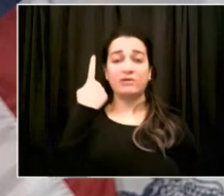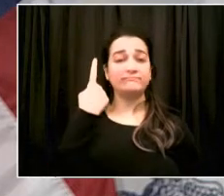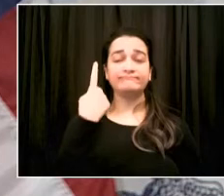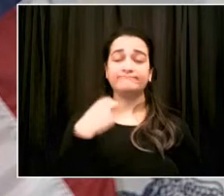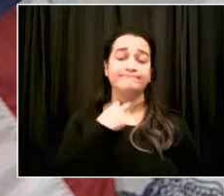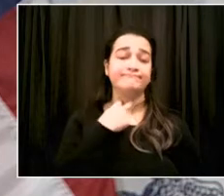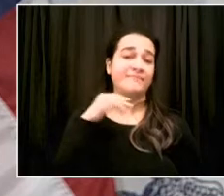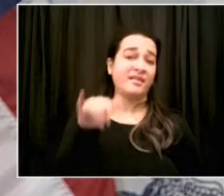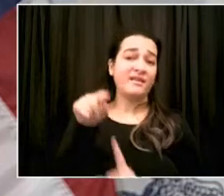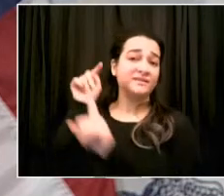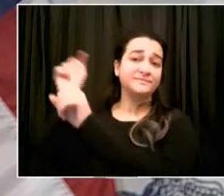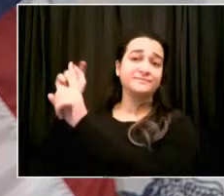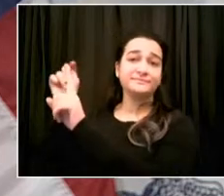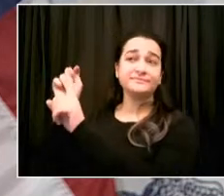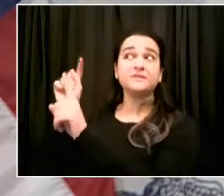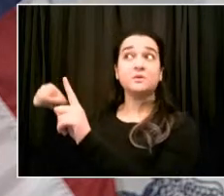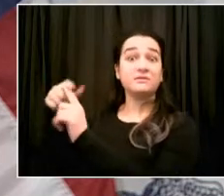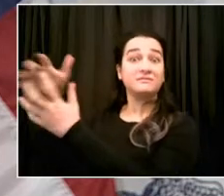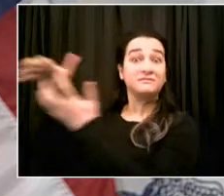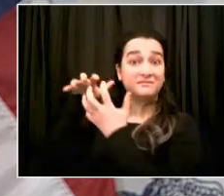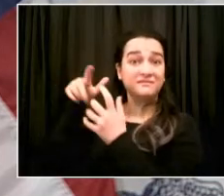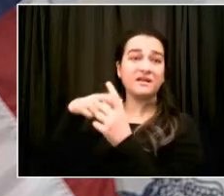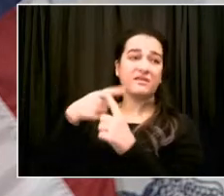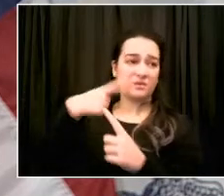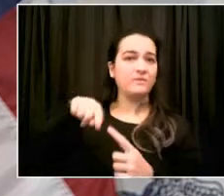Next is Kayla from Fox